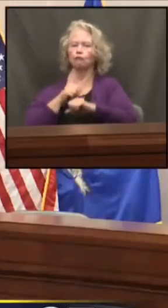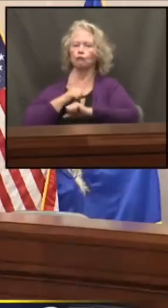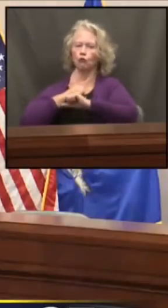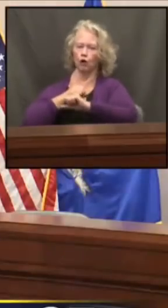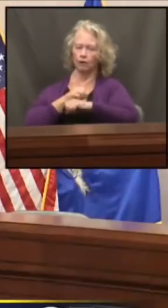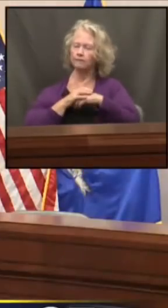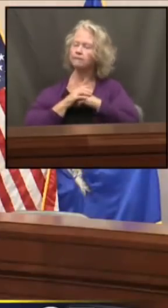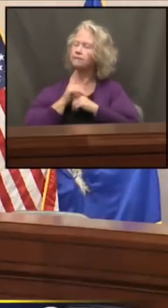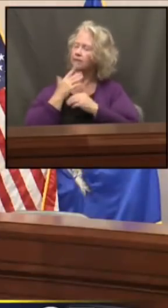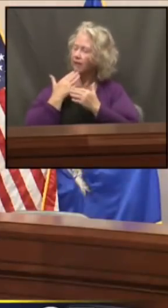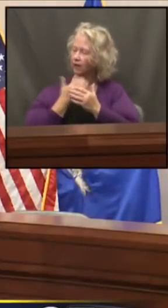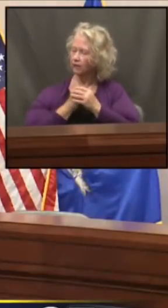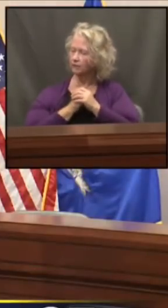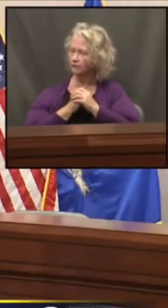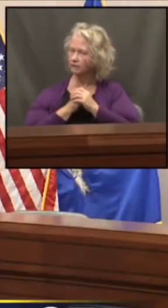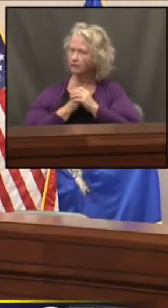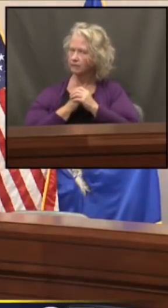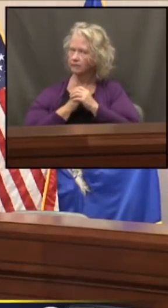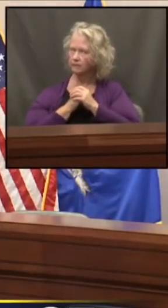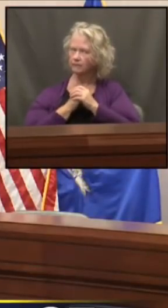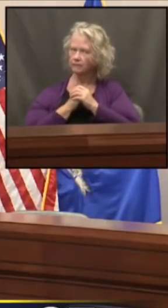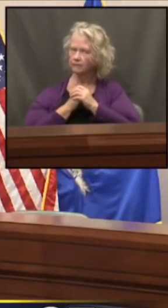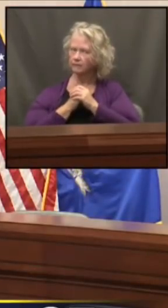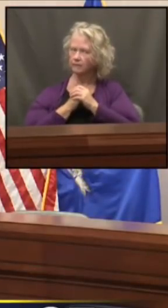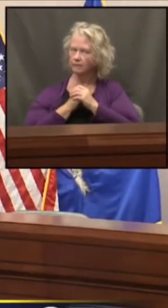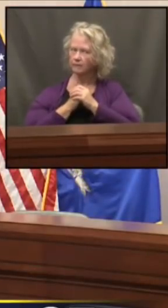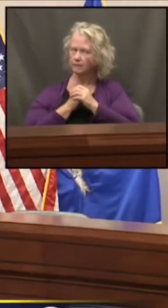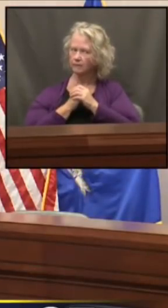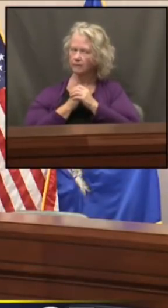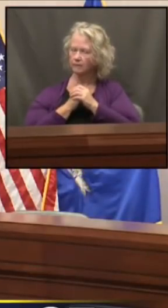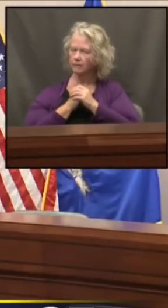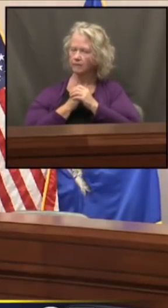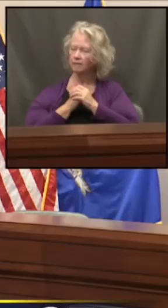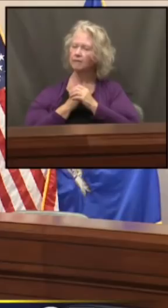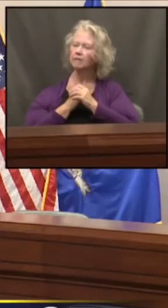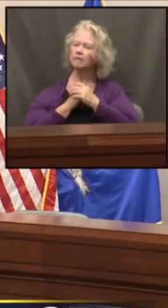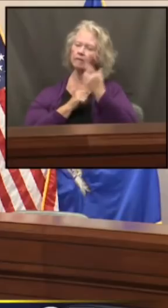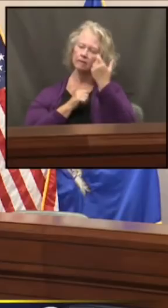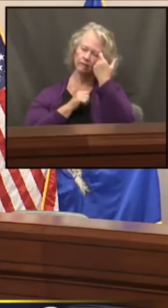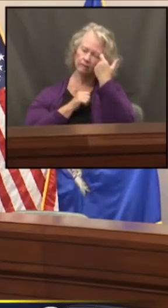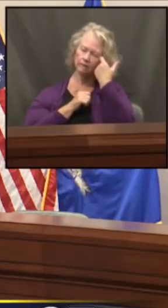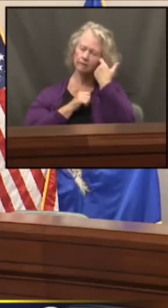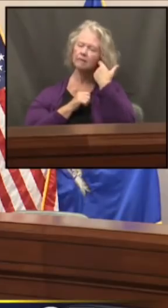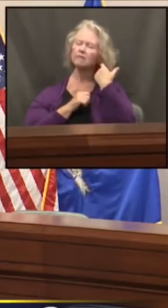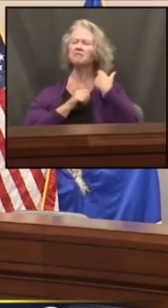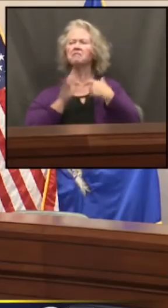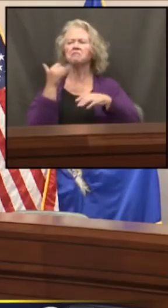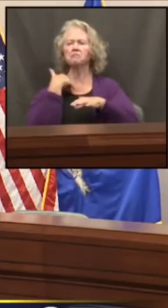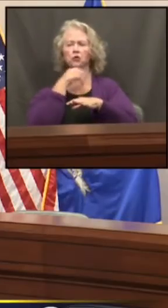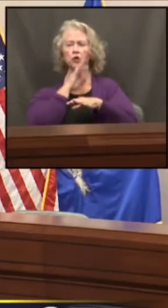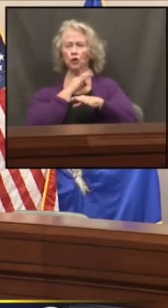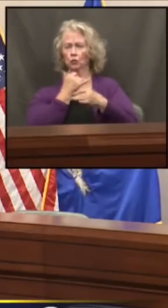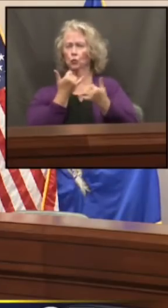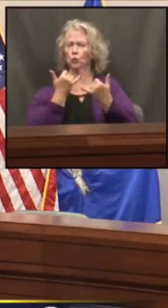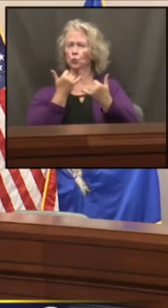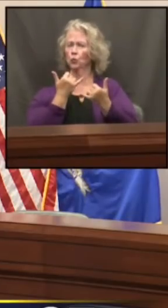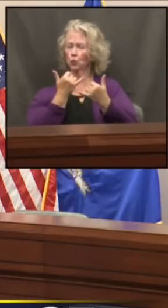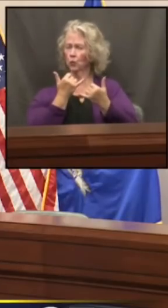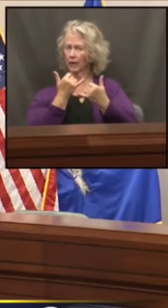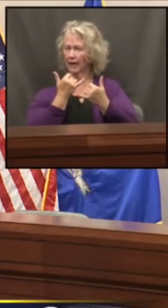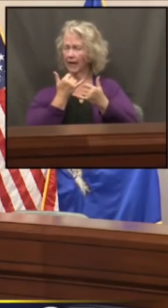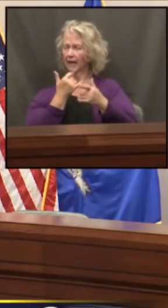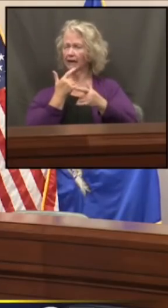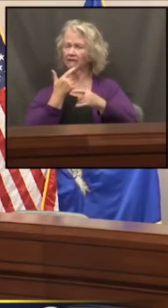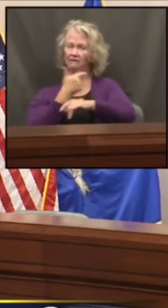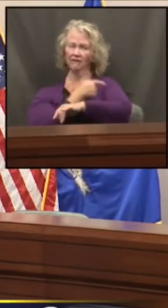Thank you. And what are we seeing in terms of the daily or weekly demand for vaccinations these days? It seems like a lot